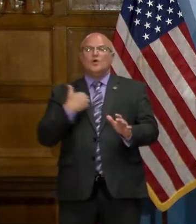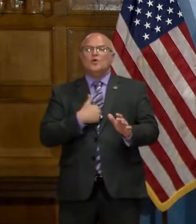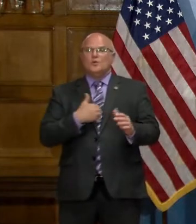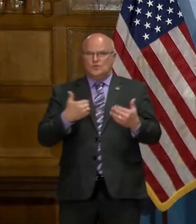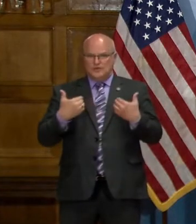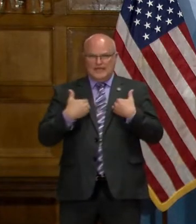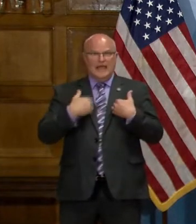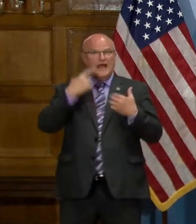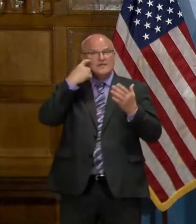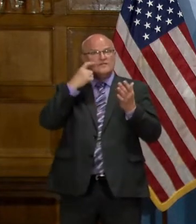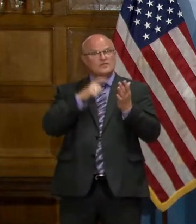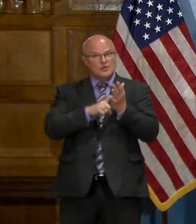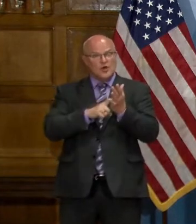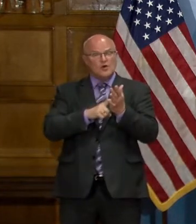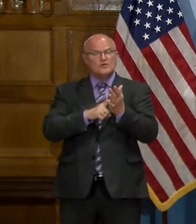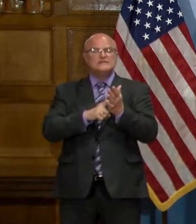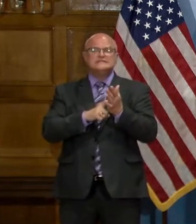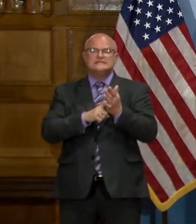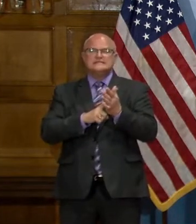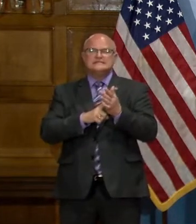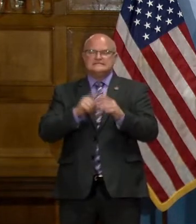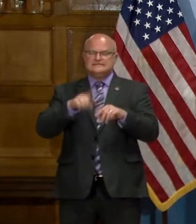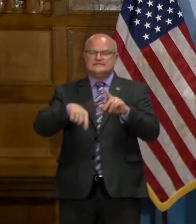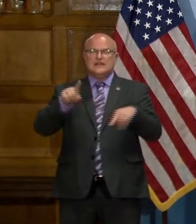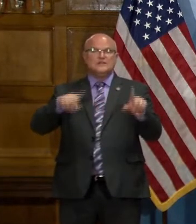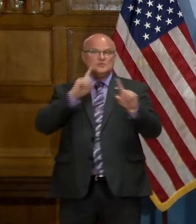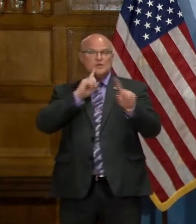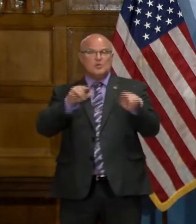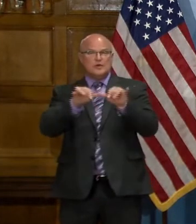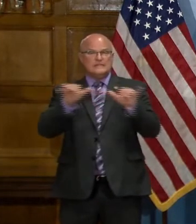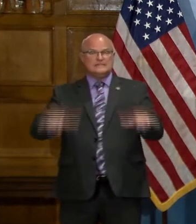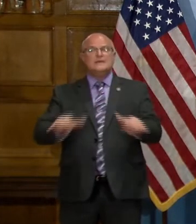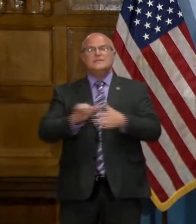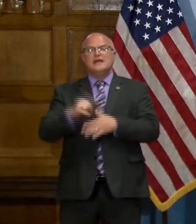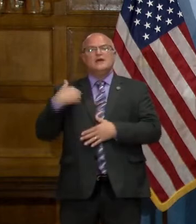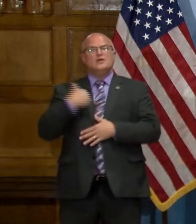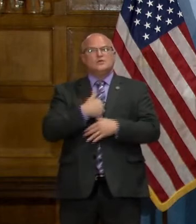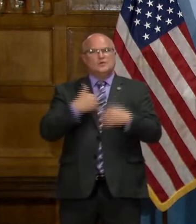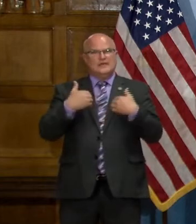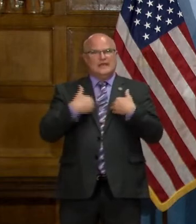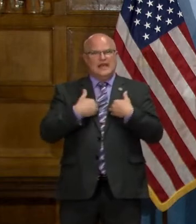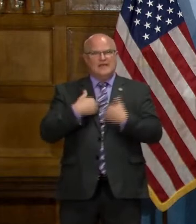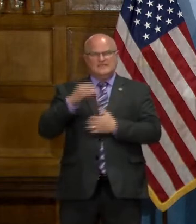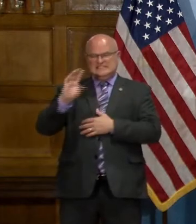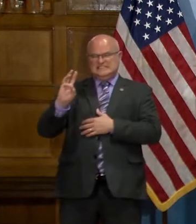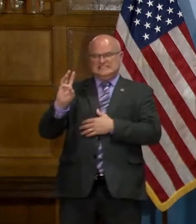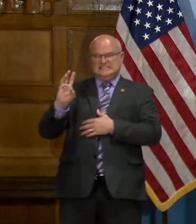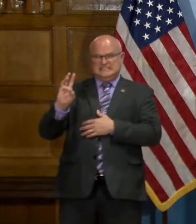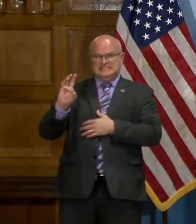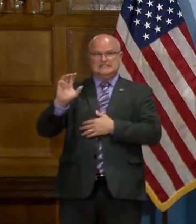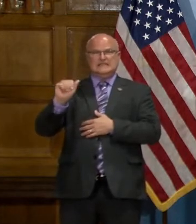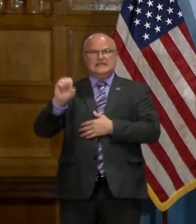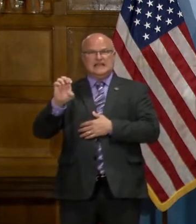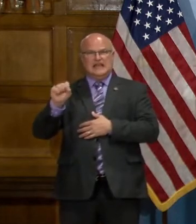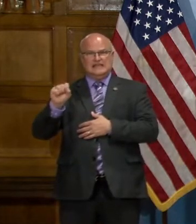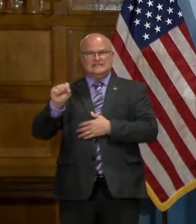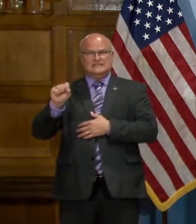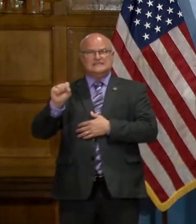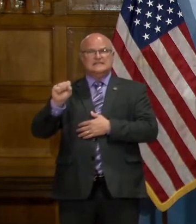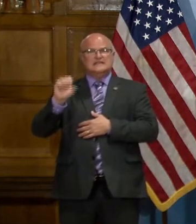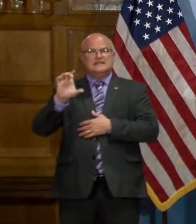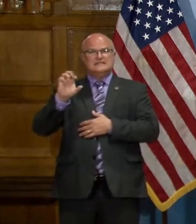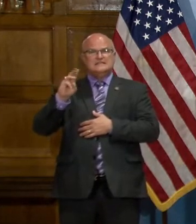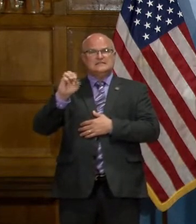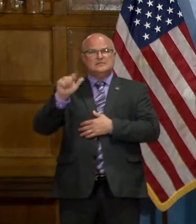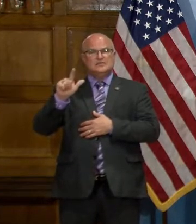have noticed through the VAERS reporting system that we have 6 cases of cerebral